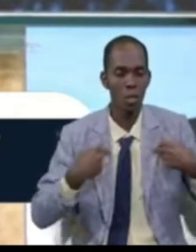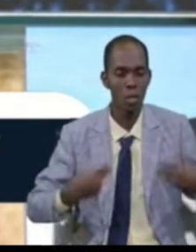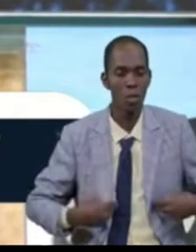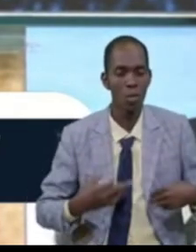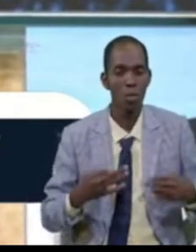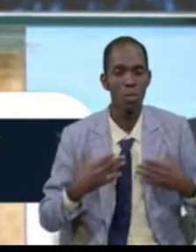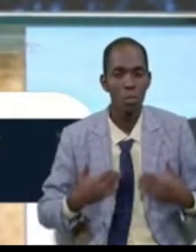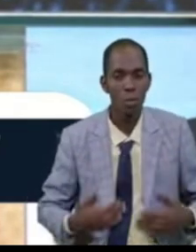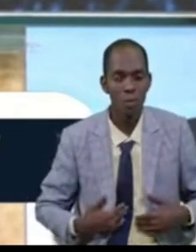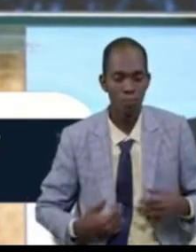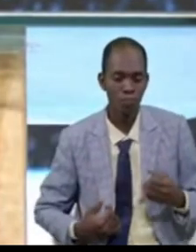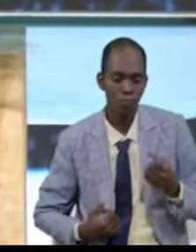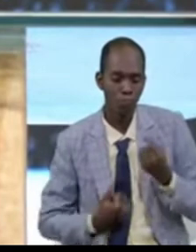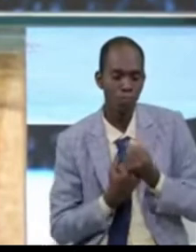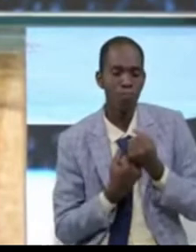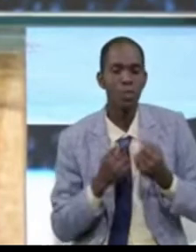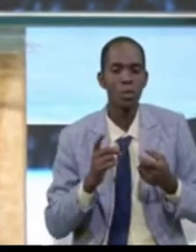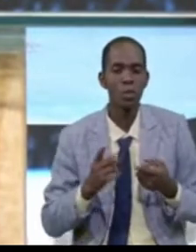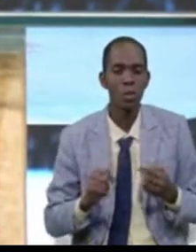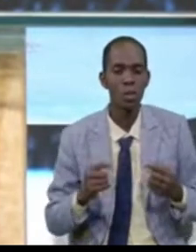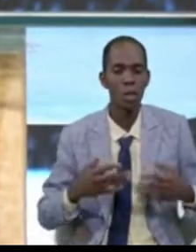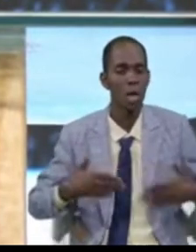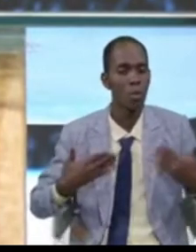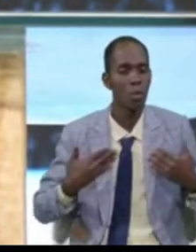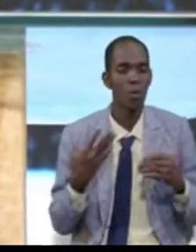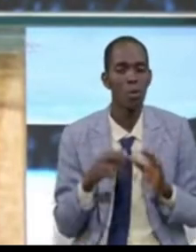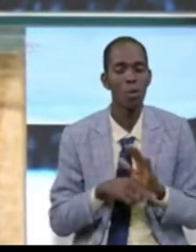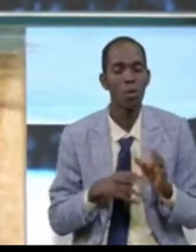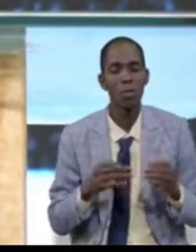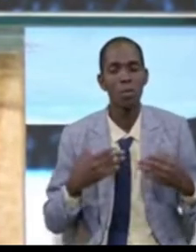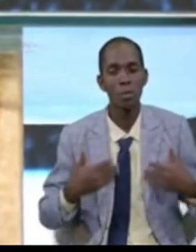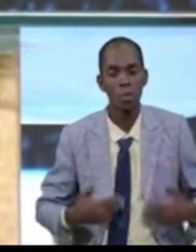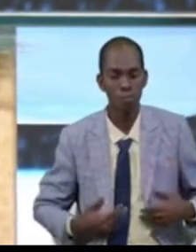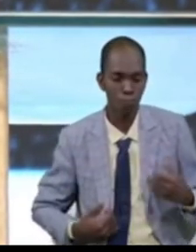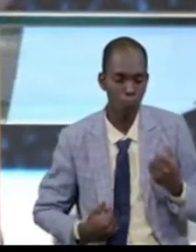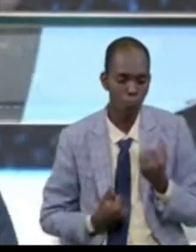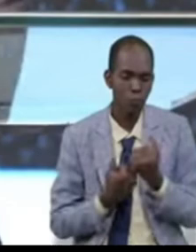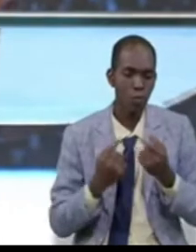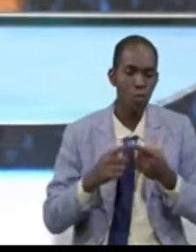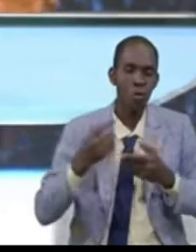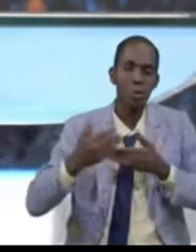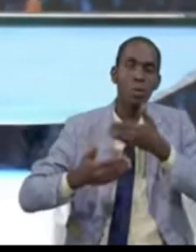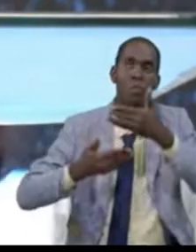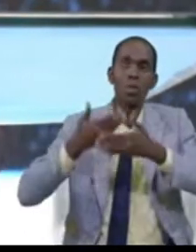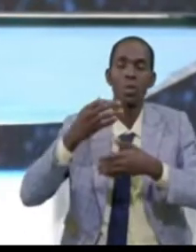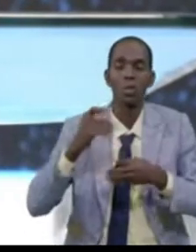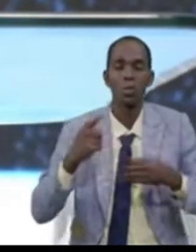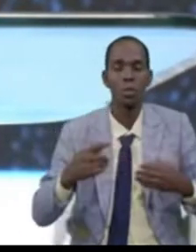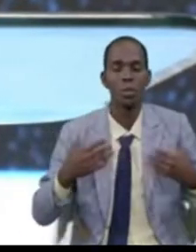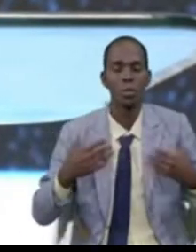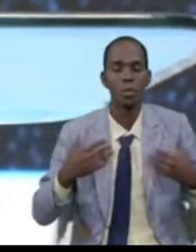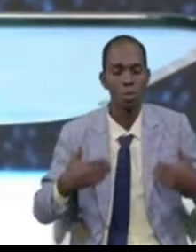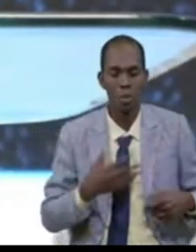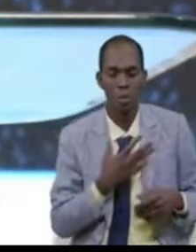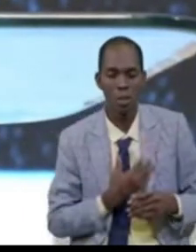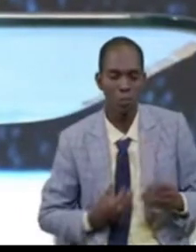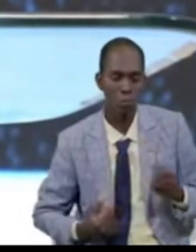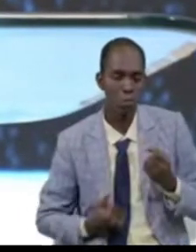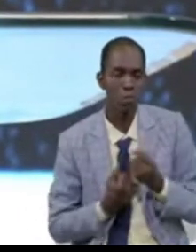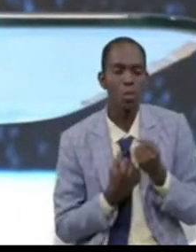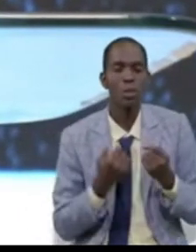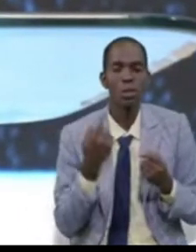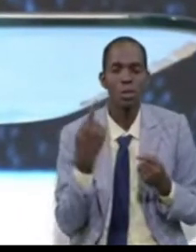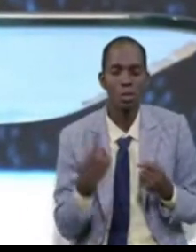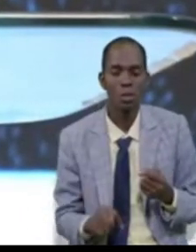to the happiness of the body, and to the progress of the body, and to the purposeful pursuit of the